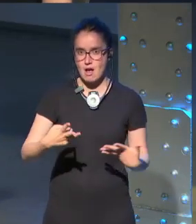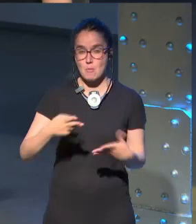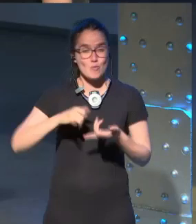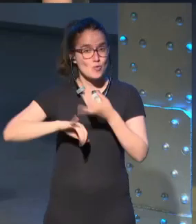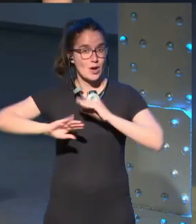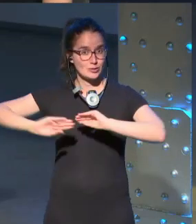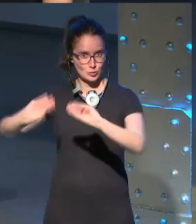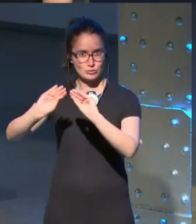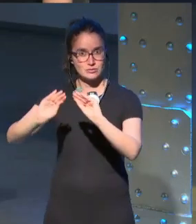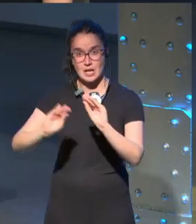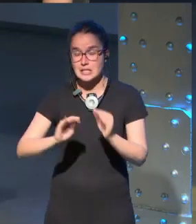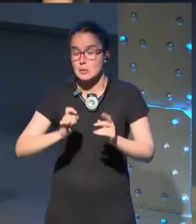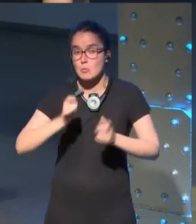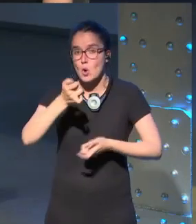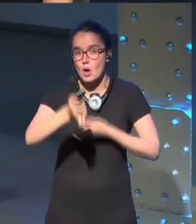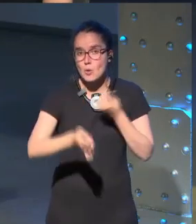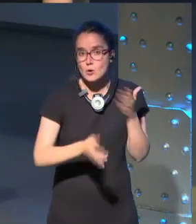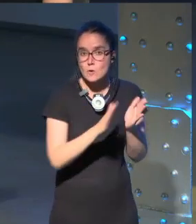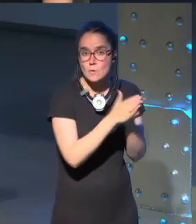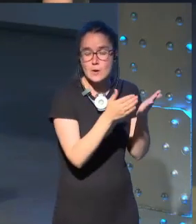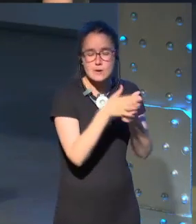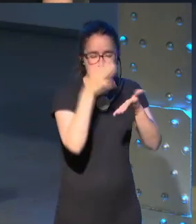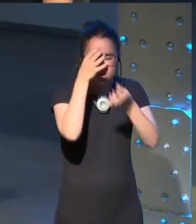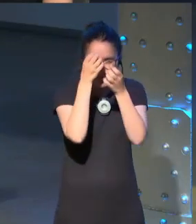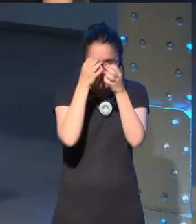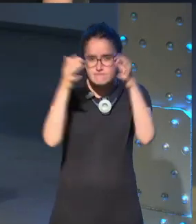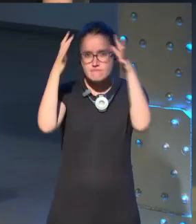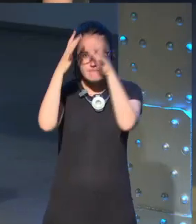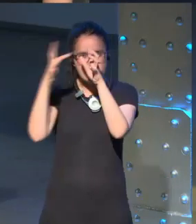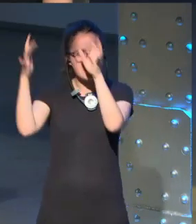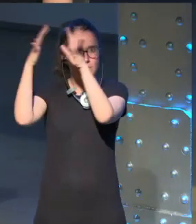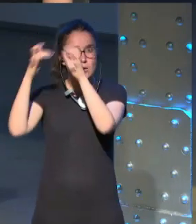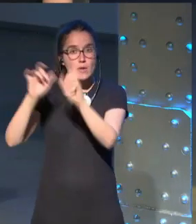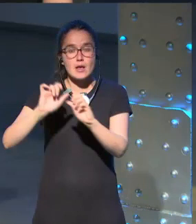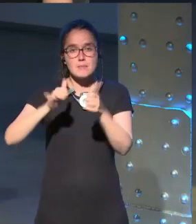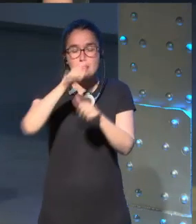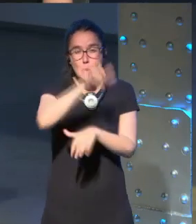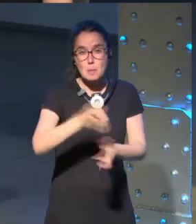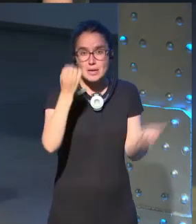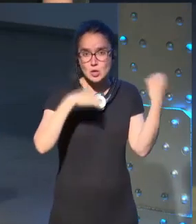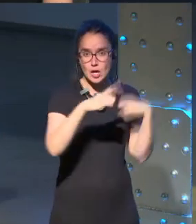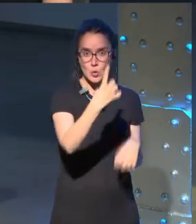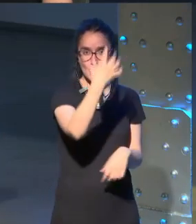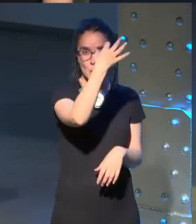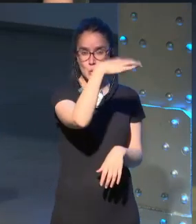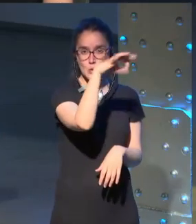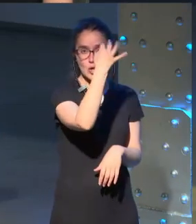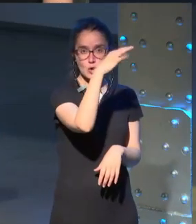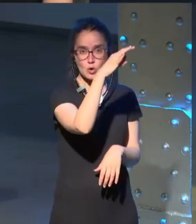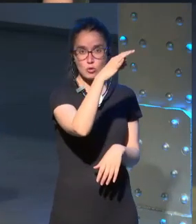mind. They may start with a character. Okay, we need an opposing character. Okay, how are we going to... That's how Jack Hardwick came to